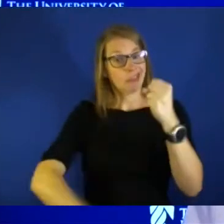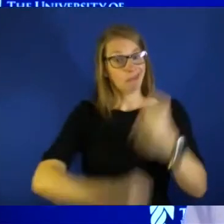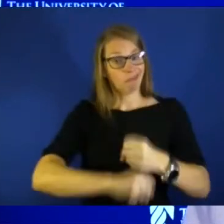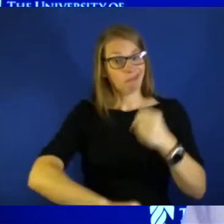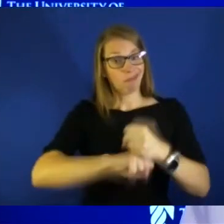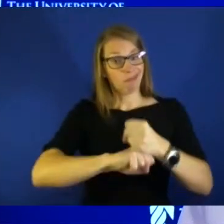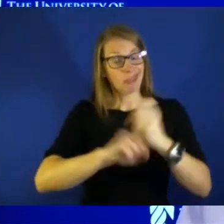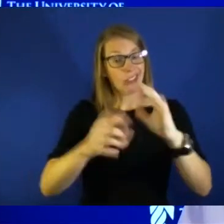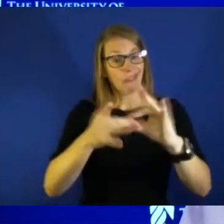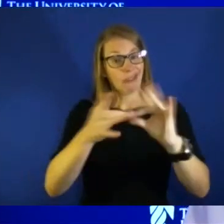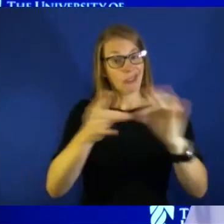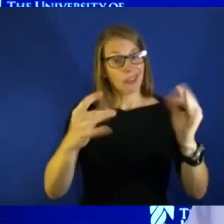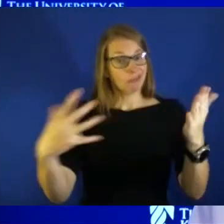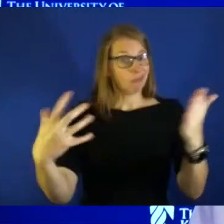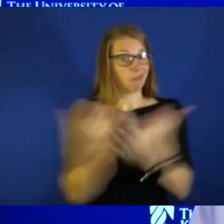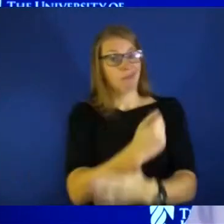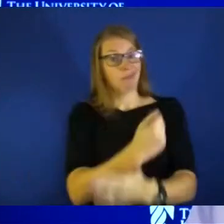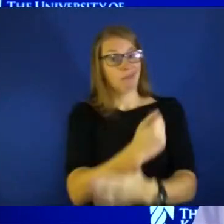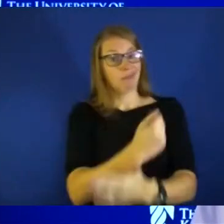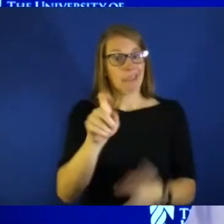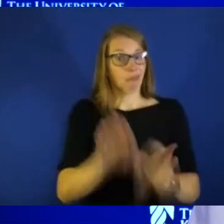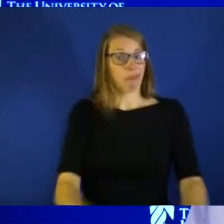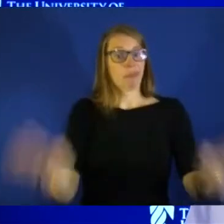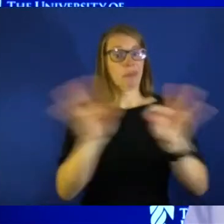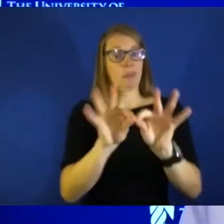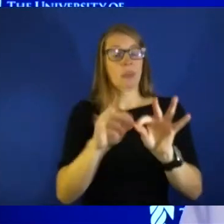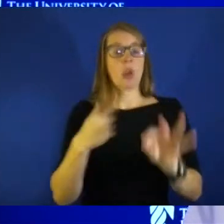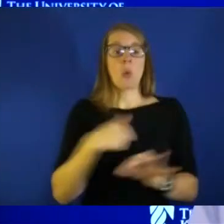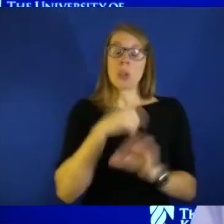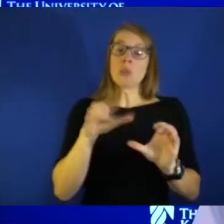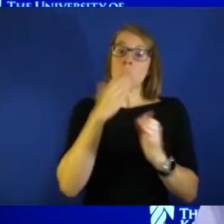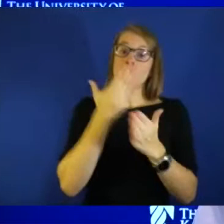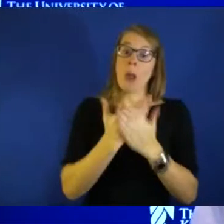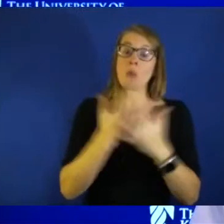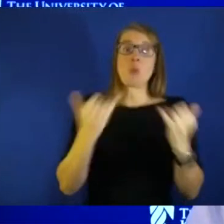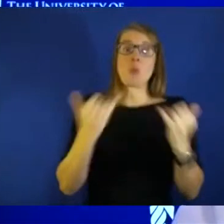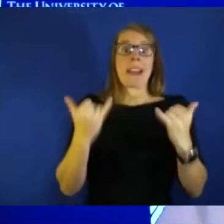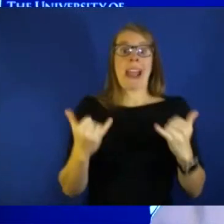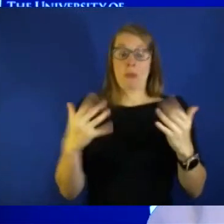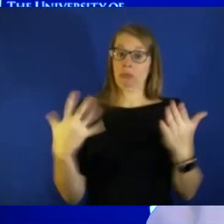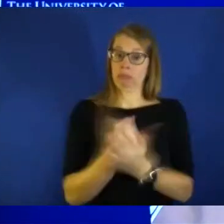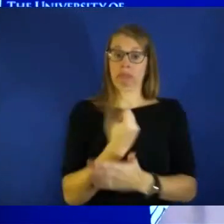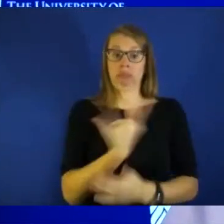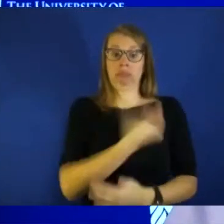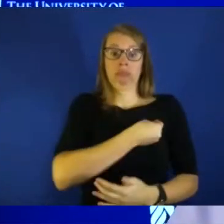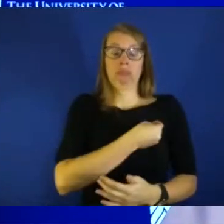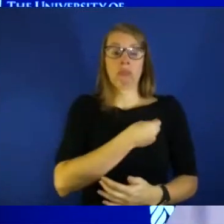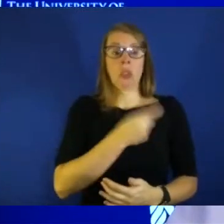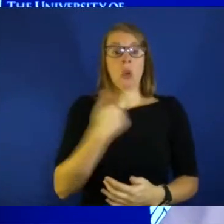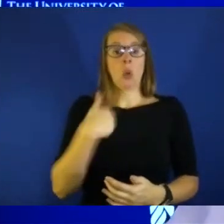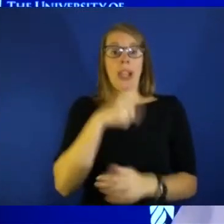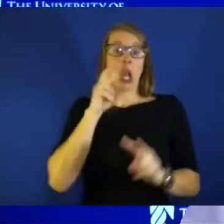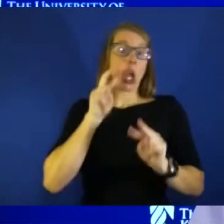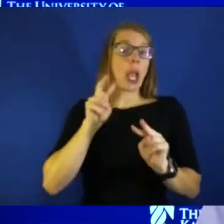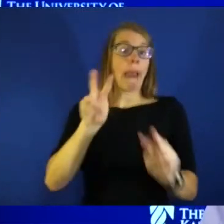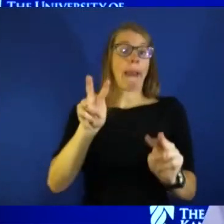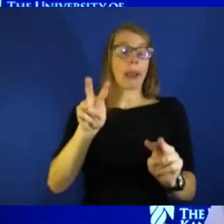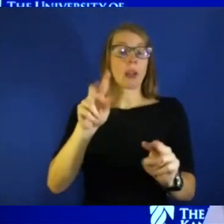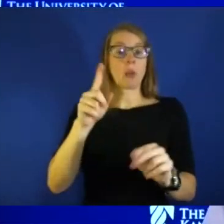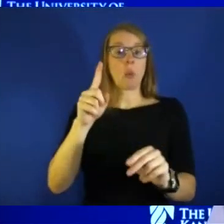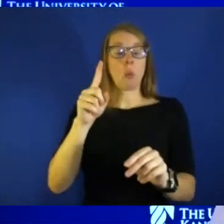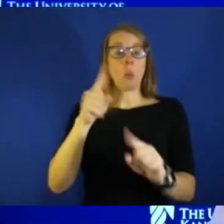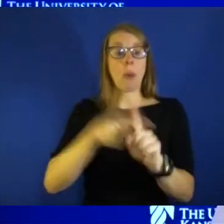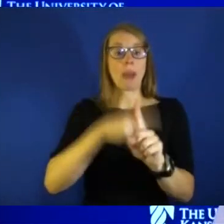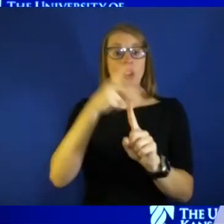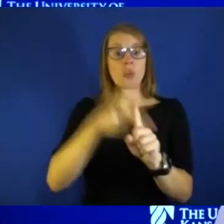vaccinated, because right now we are doing well. Right now is the time to vaccinate, because when we look ahead now 1, 2, 3 months, especially